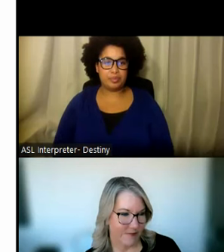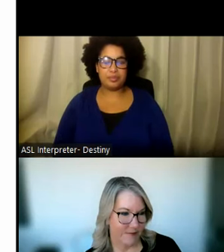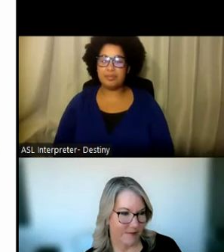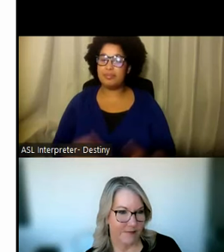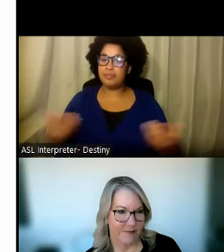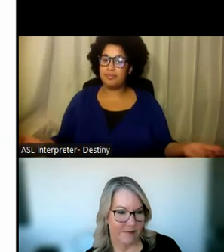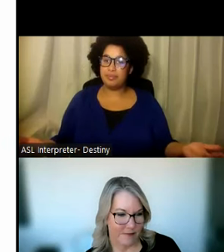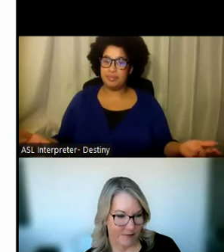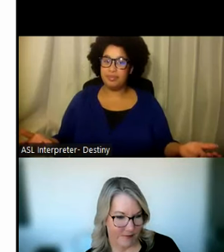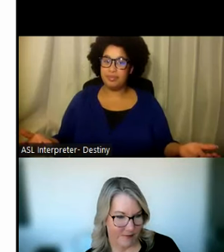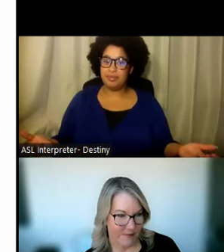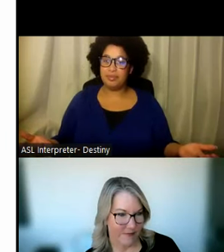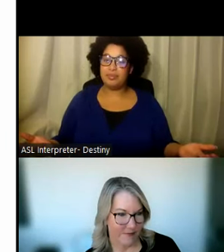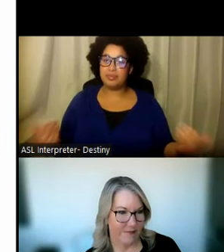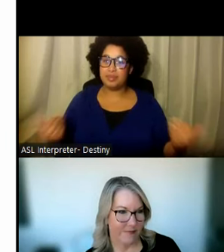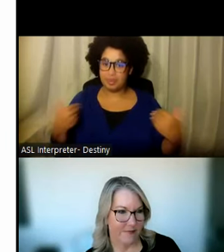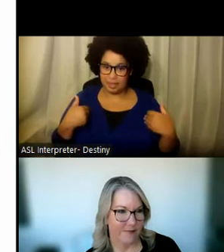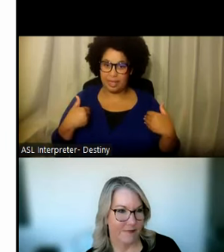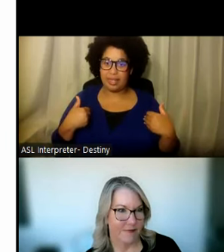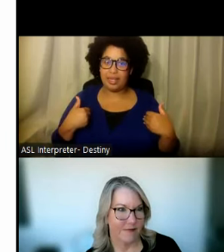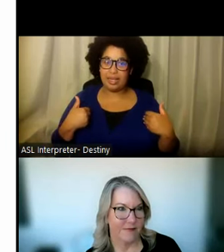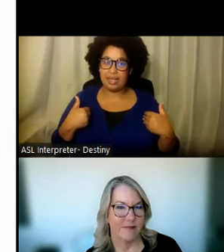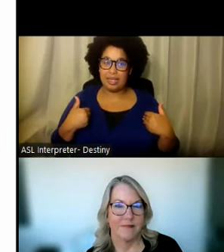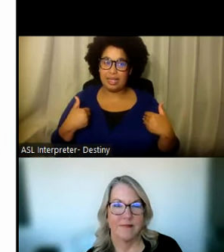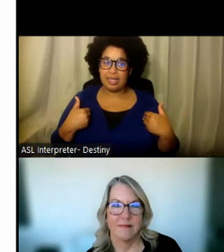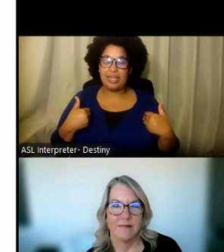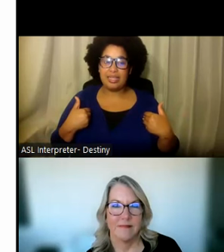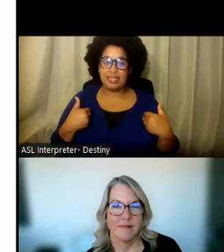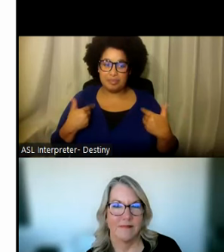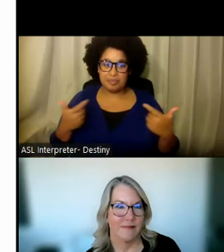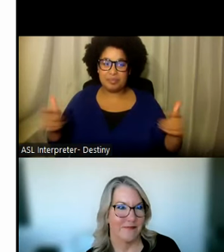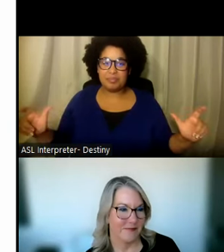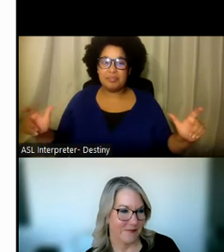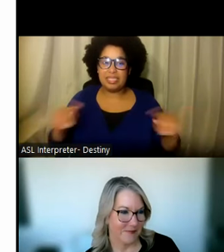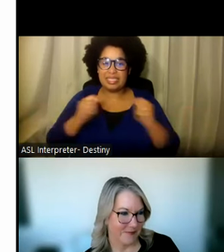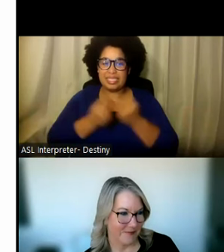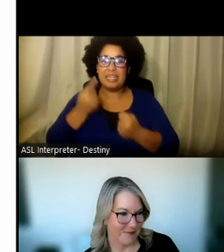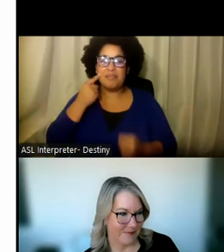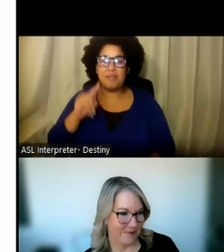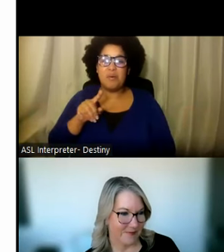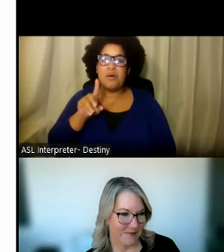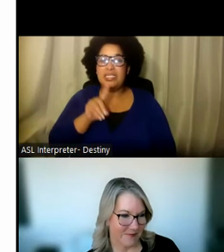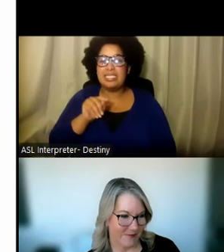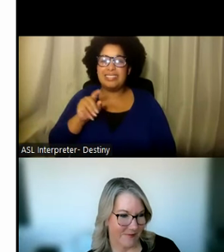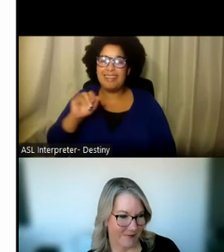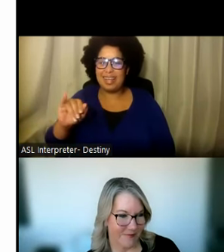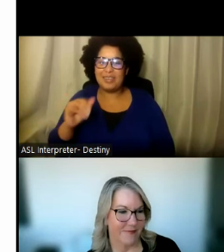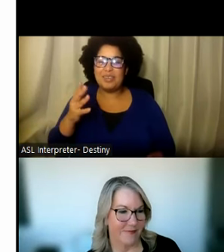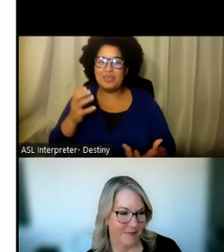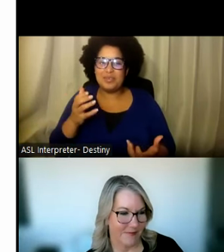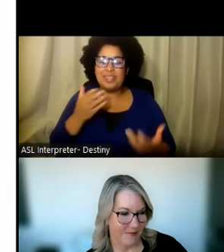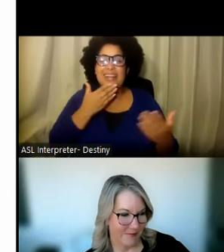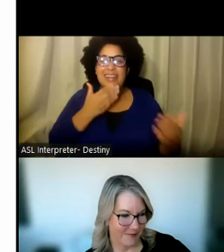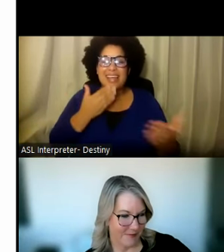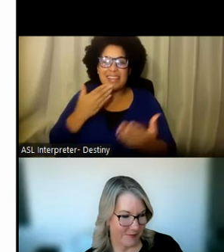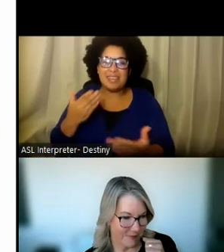we actually do have a huge Disability Thrive Initiative team, and we would like to give out a few thank yous. We do